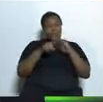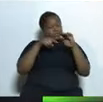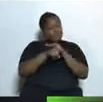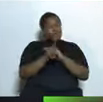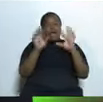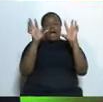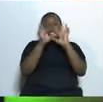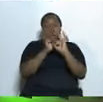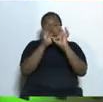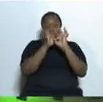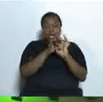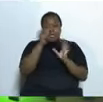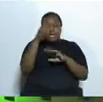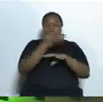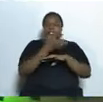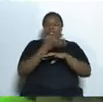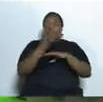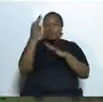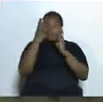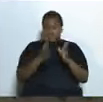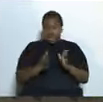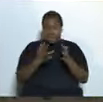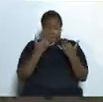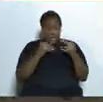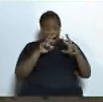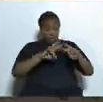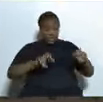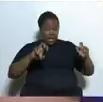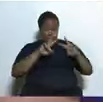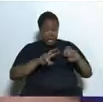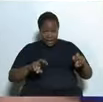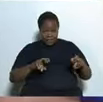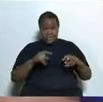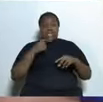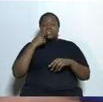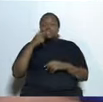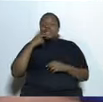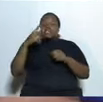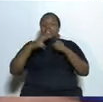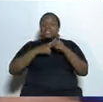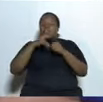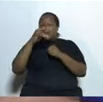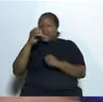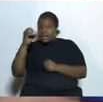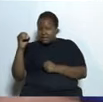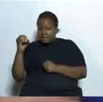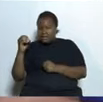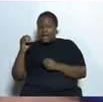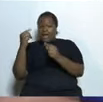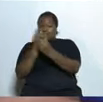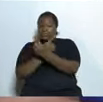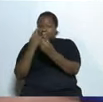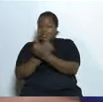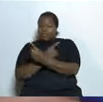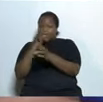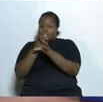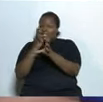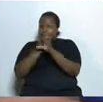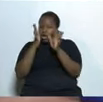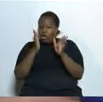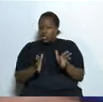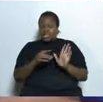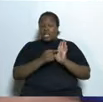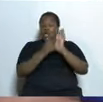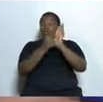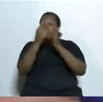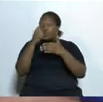these cults. Now, a survey of 700 different psychologists revealed